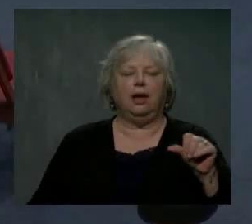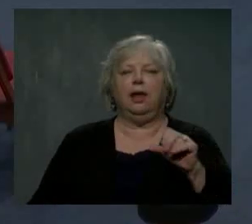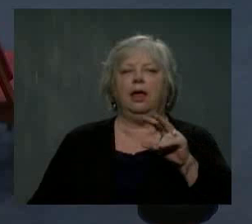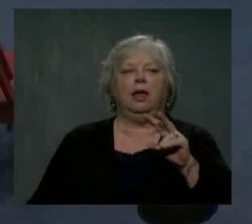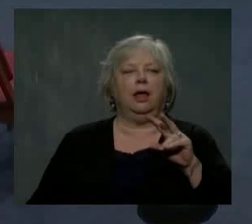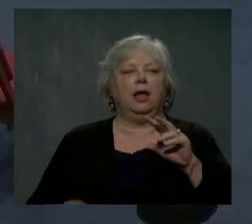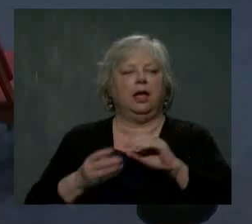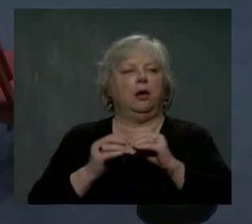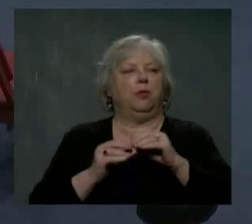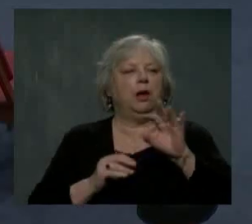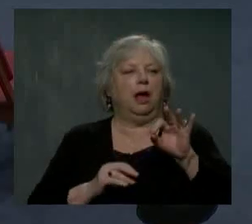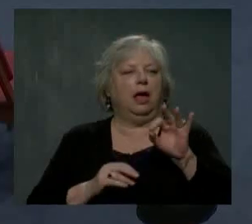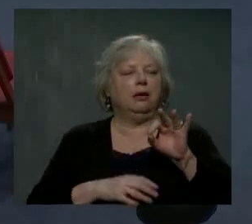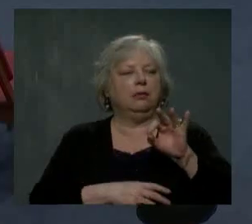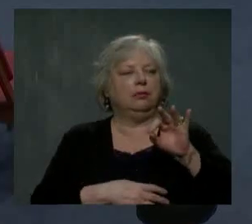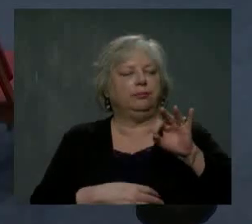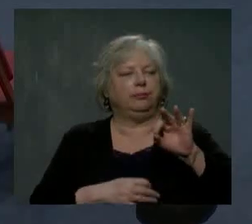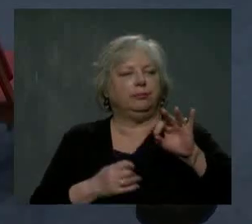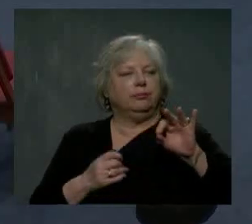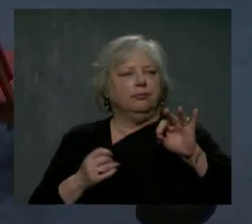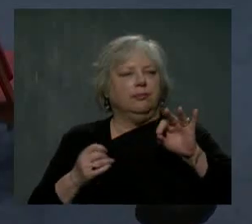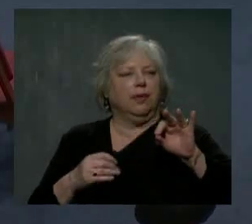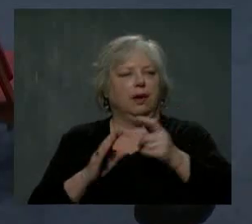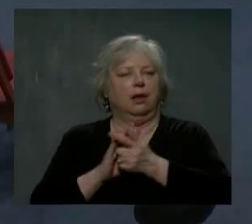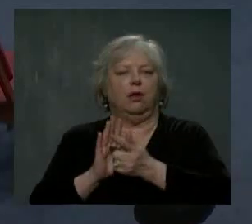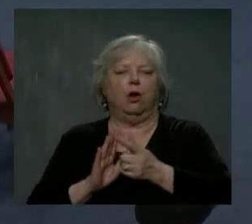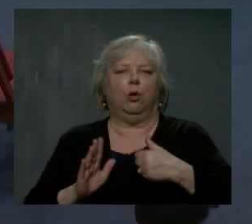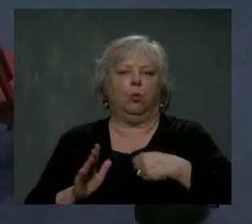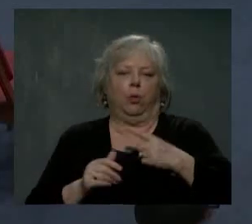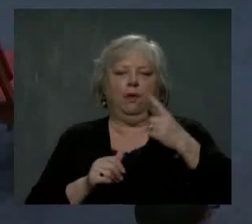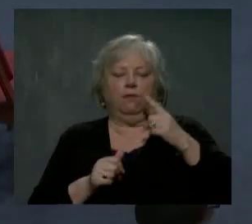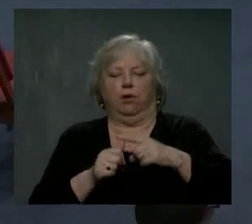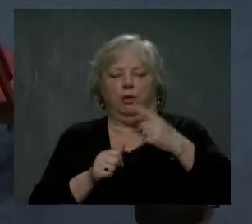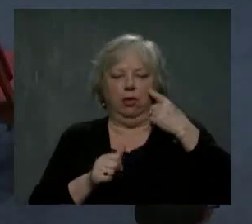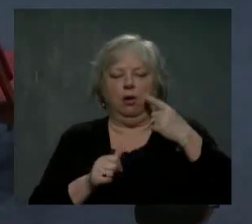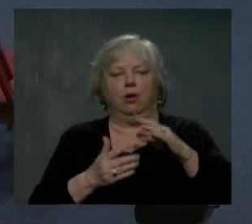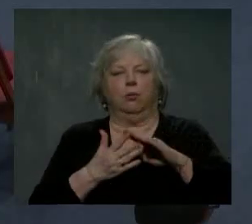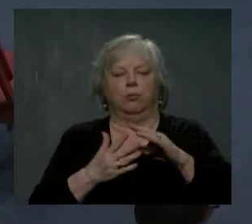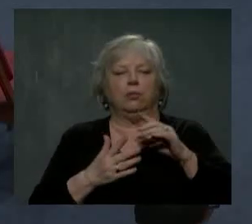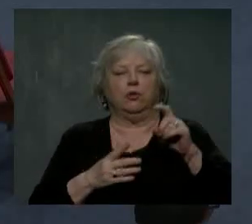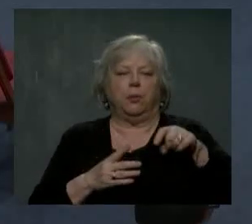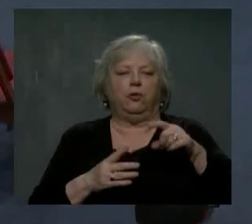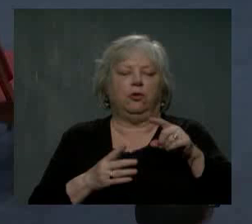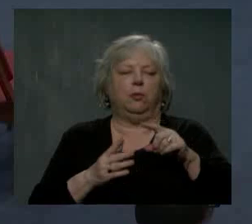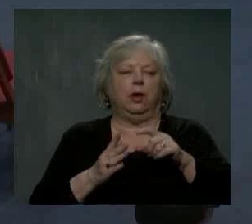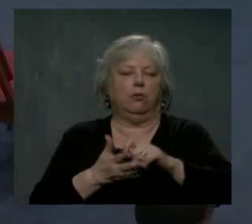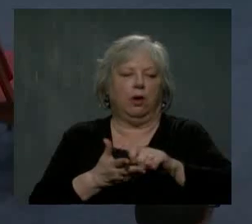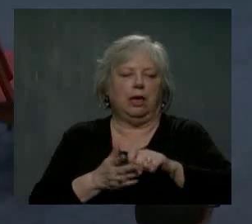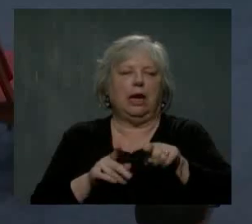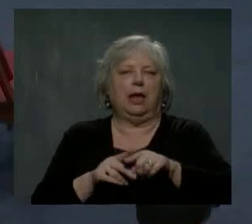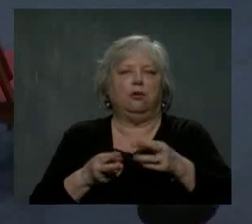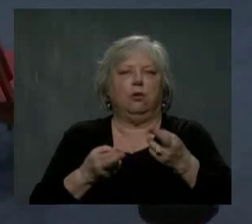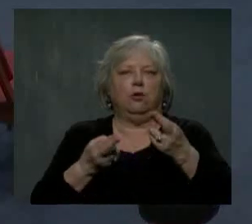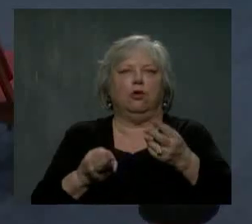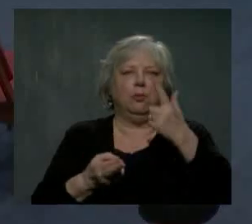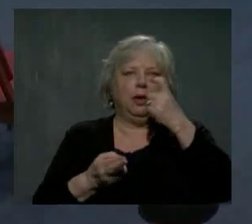Vice Mayor, number 9, we originally thought it was going to be a resolution because of a state contract.